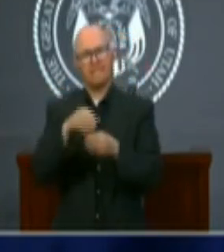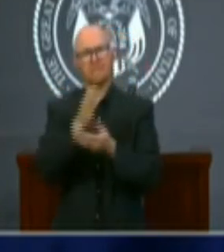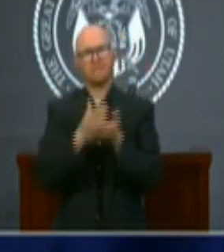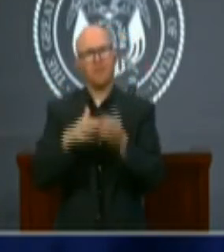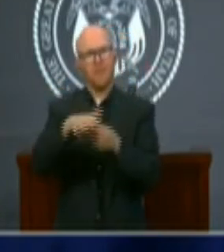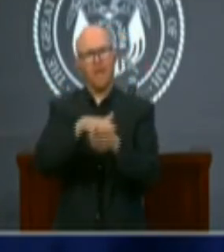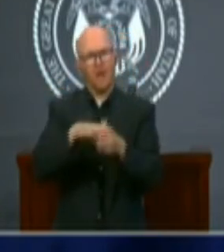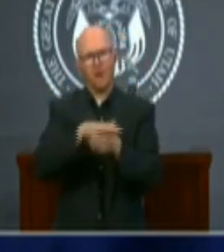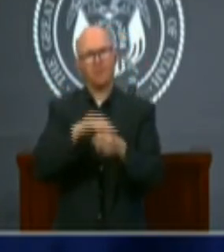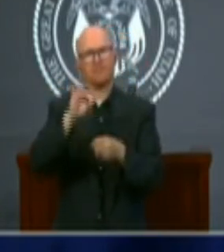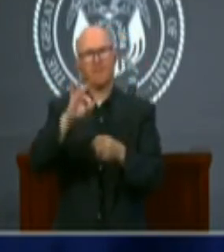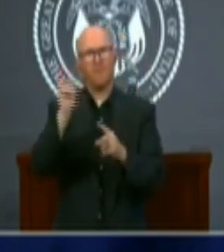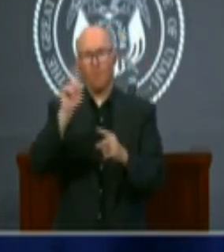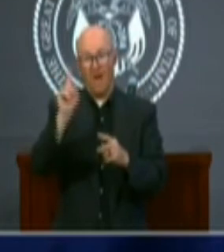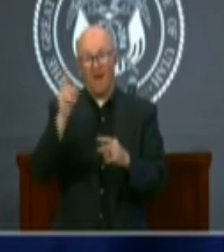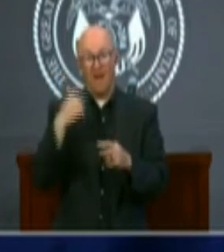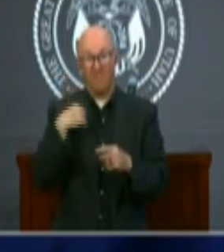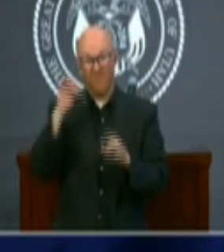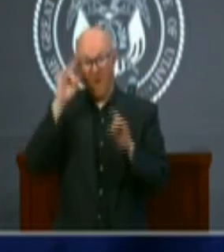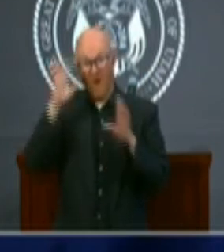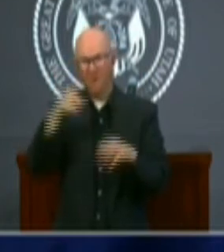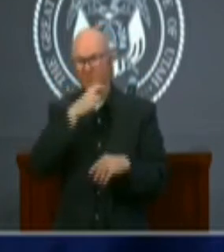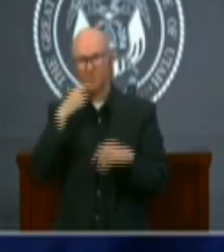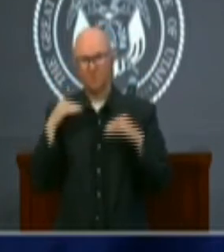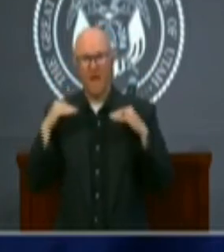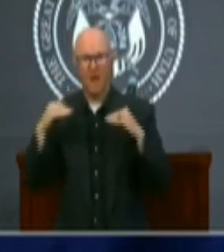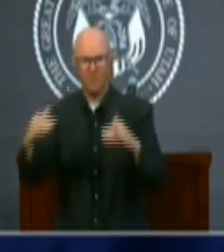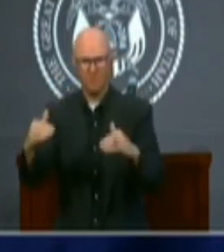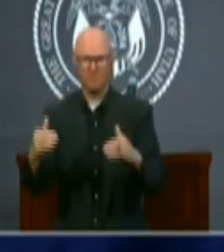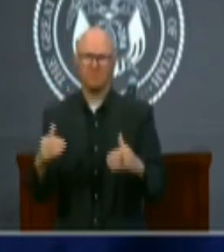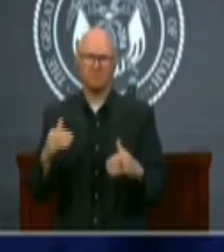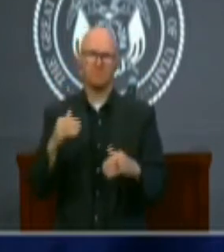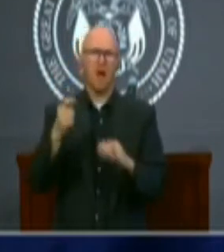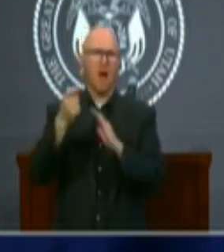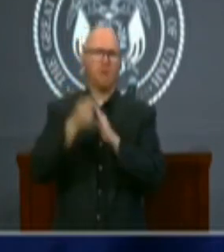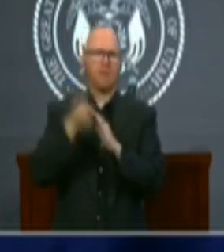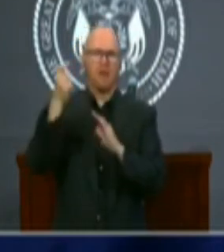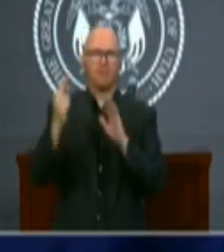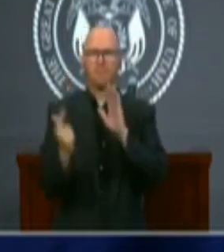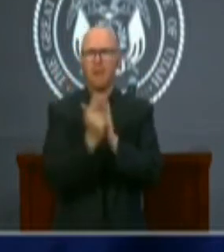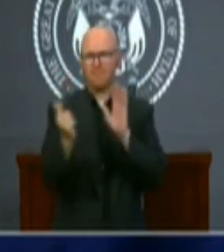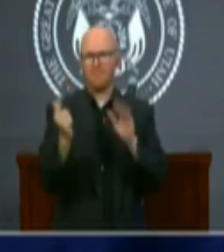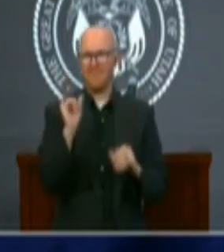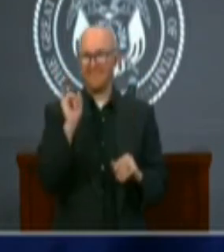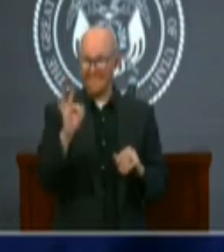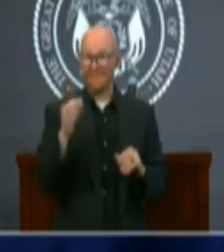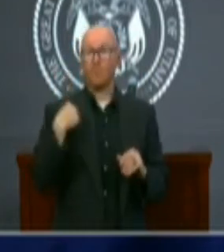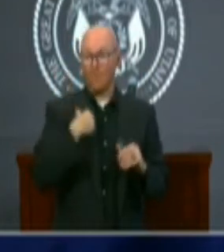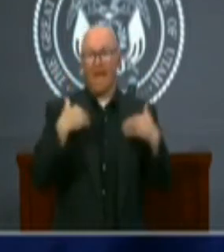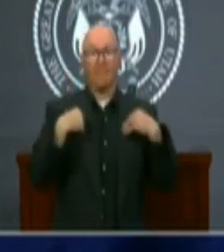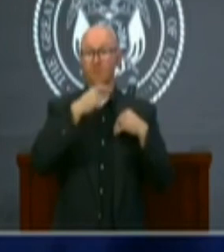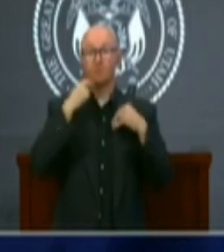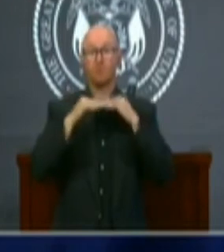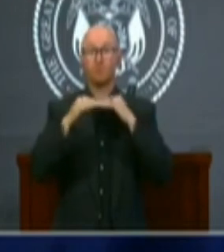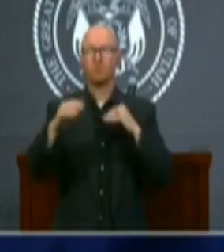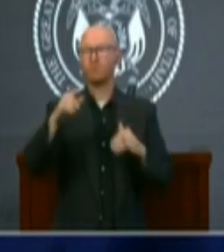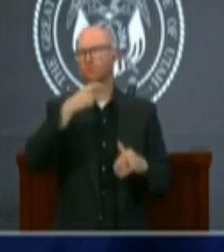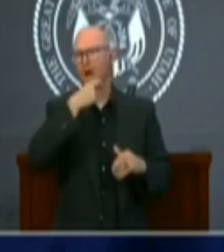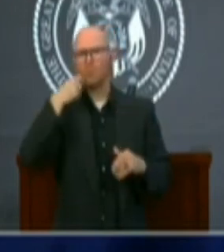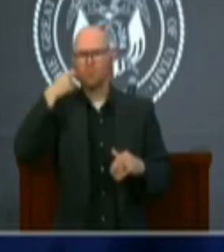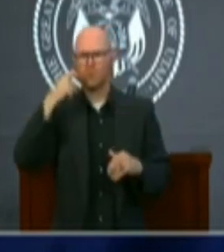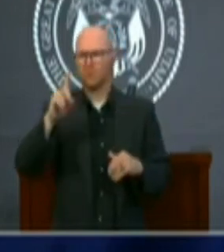of exceptional drought that there's just an automatic ban. Whenever we're in a condition of exceptional drought in that area, and again, not all of the state's